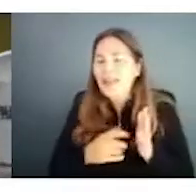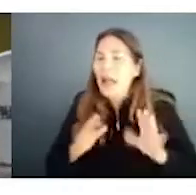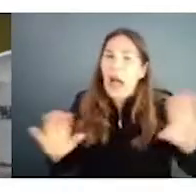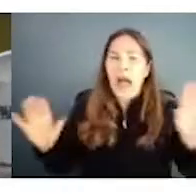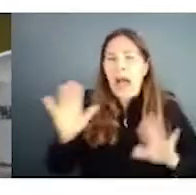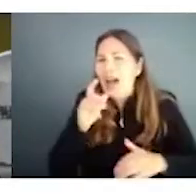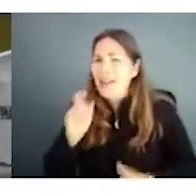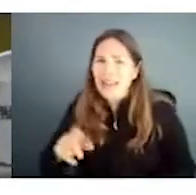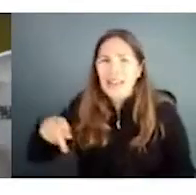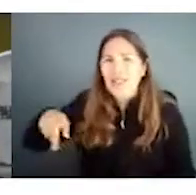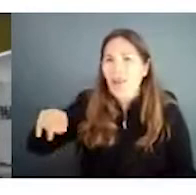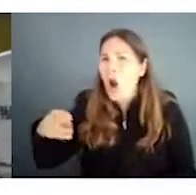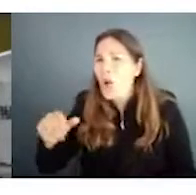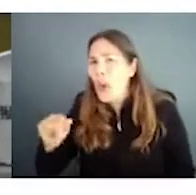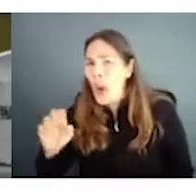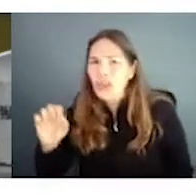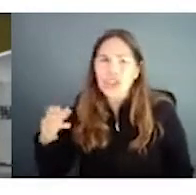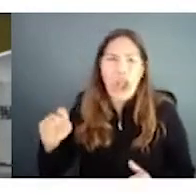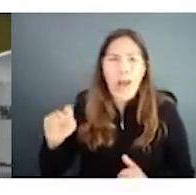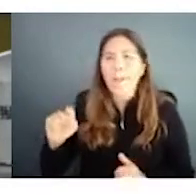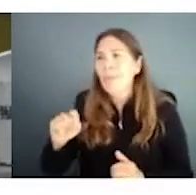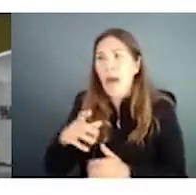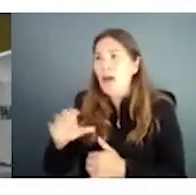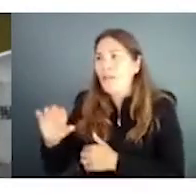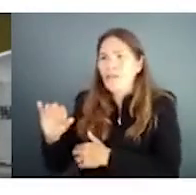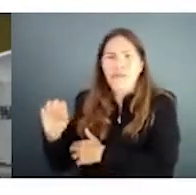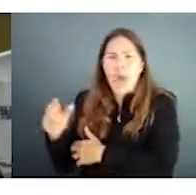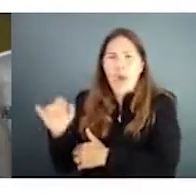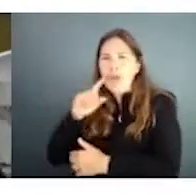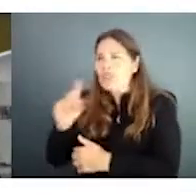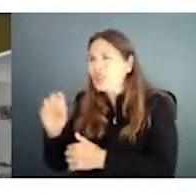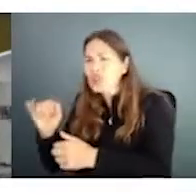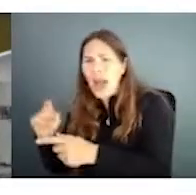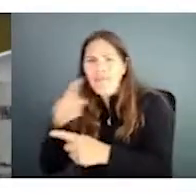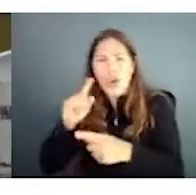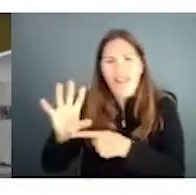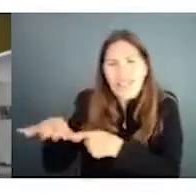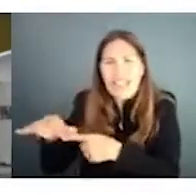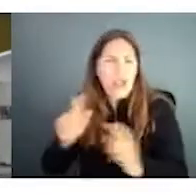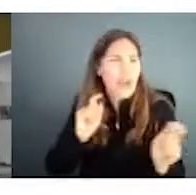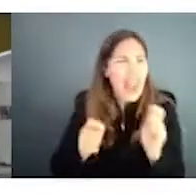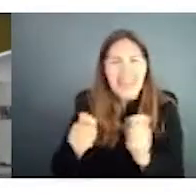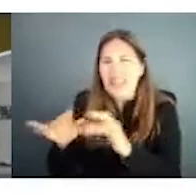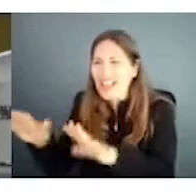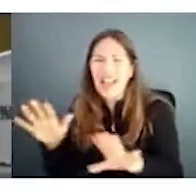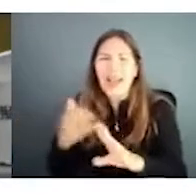need Photoshop to do video, and it used to be you had to do digital before video, and so we know that